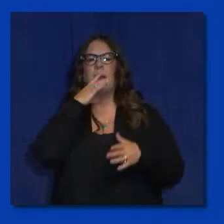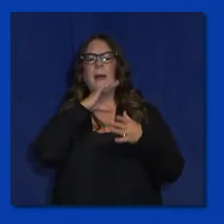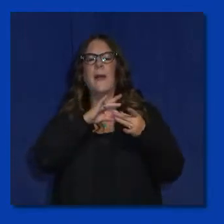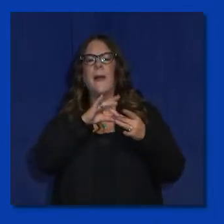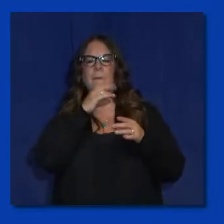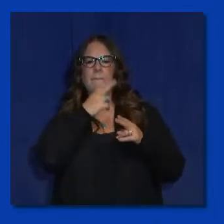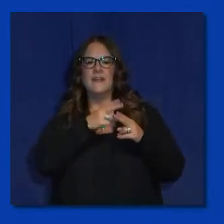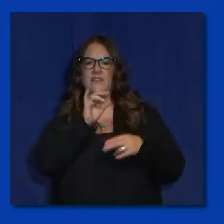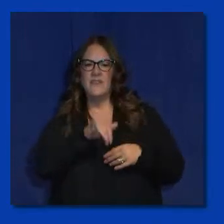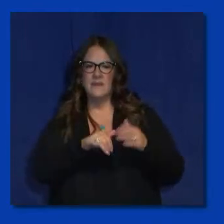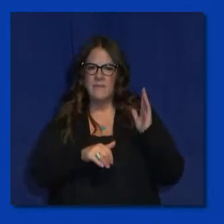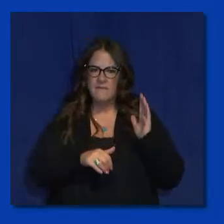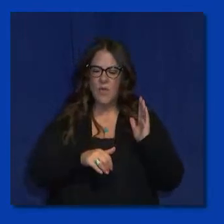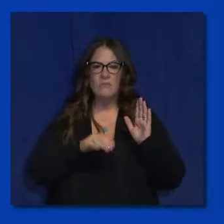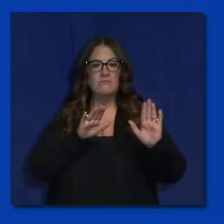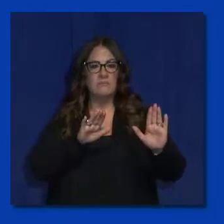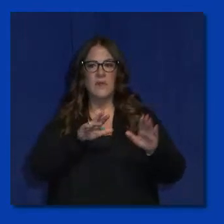that.